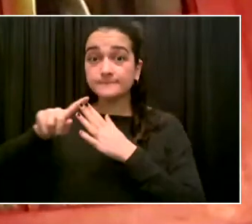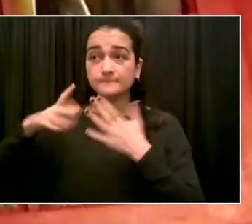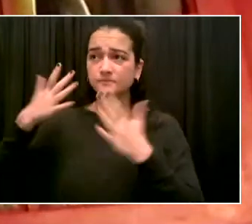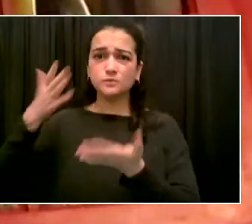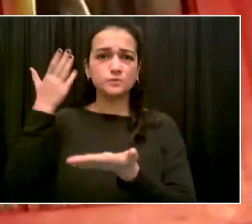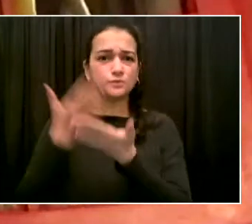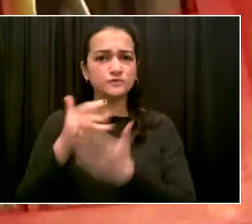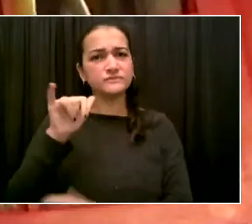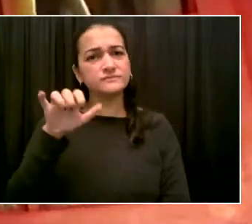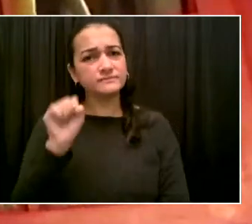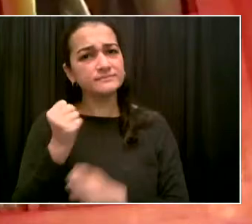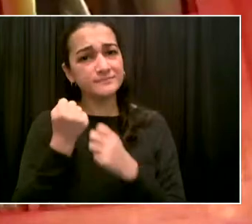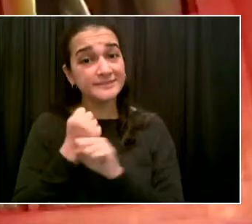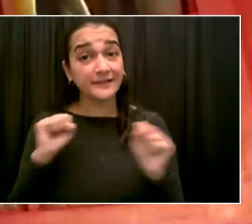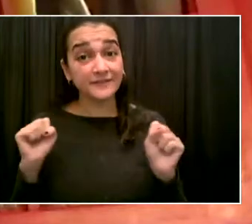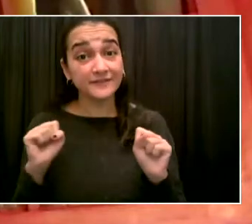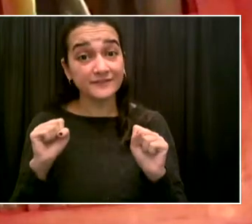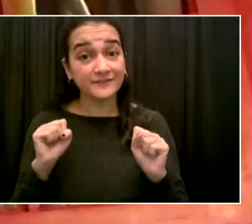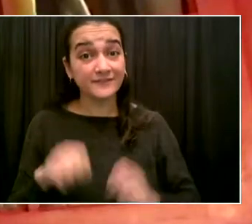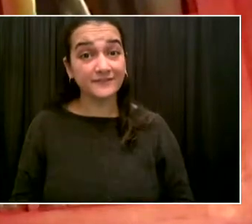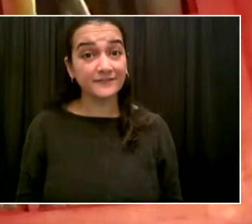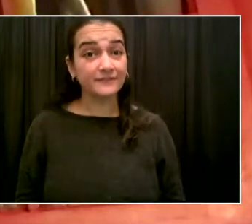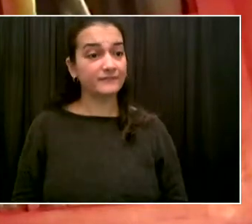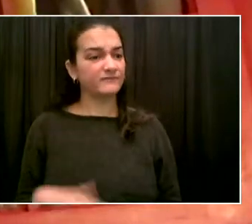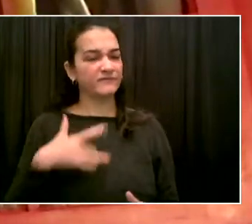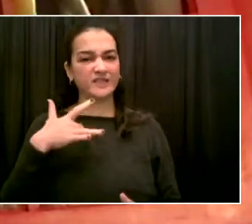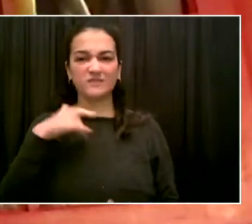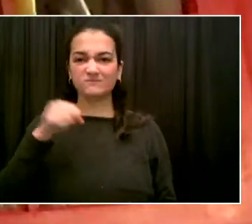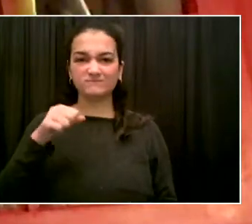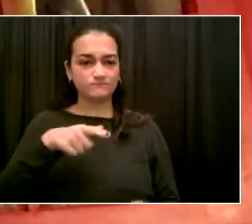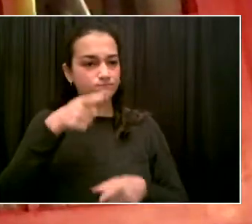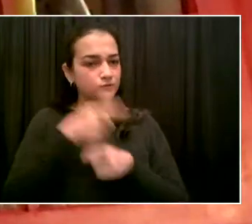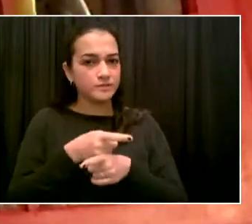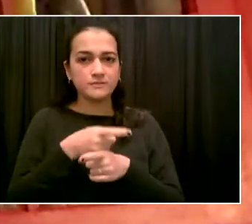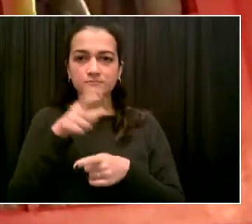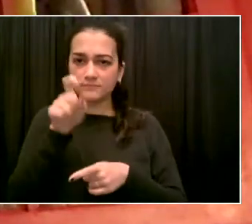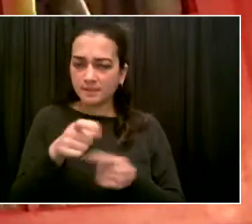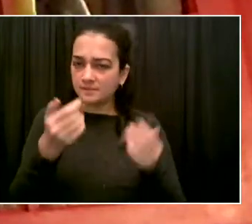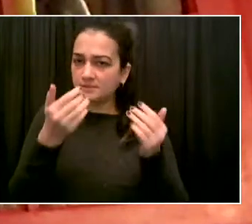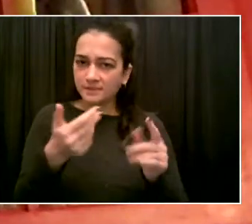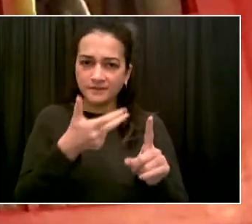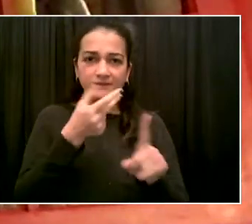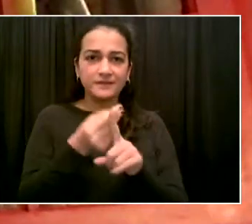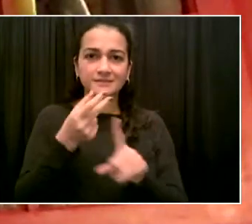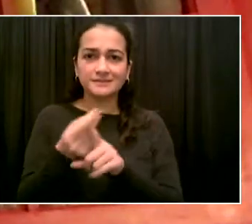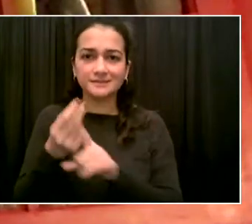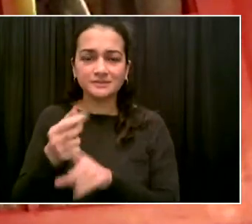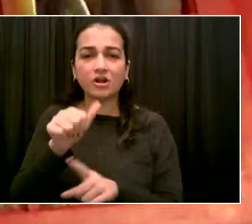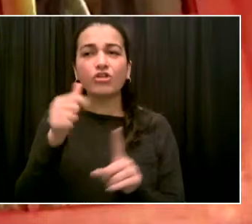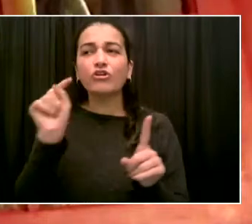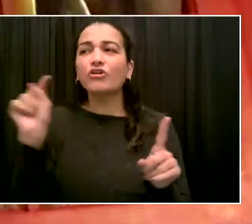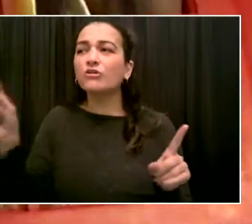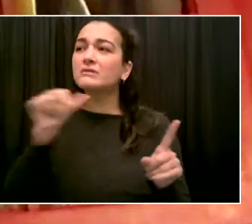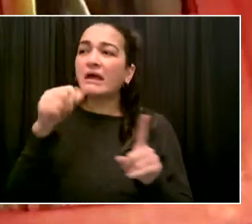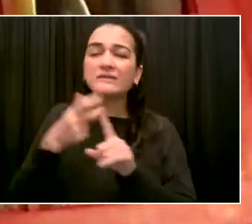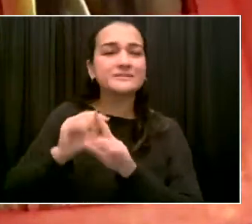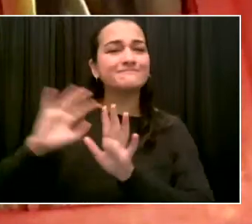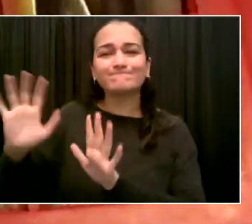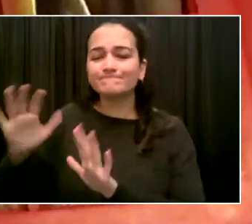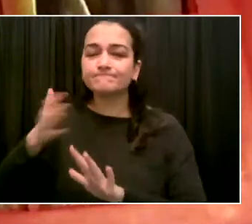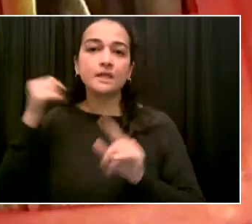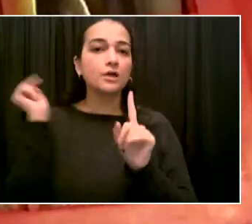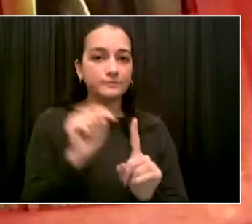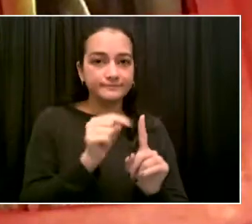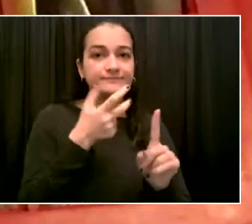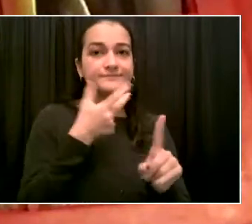right direction. And so we just have to keep on doing what we're doing, and follow